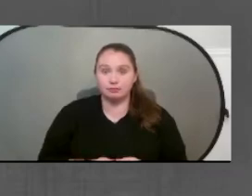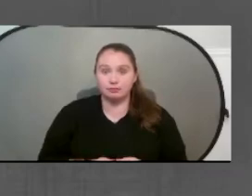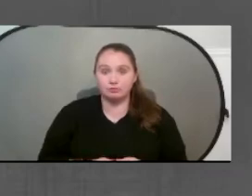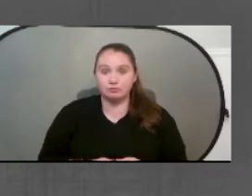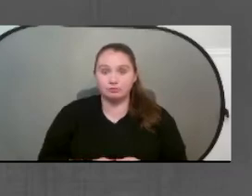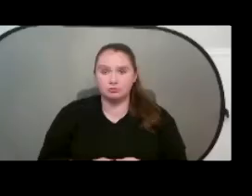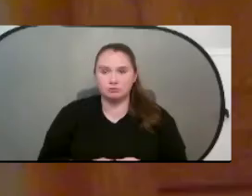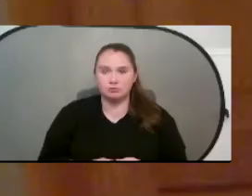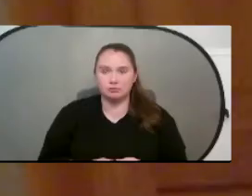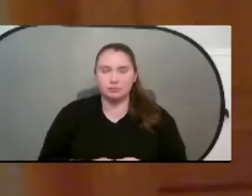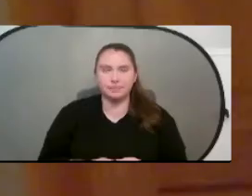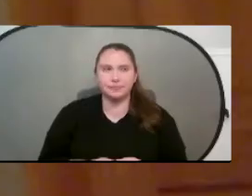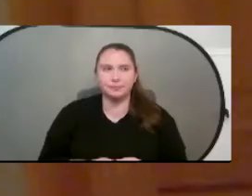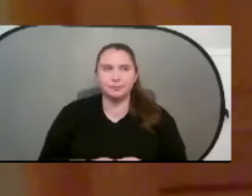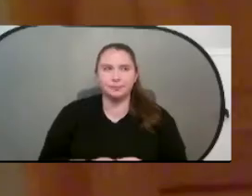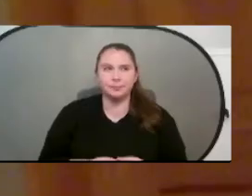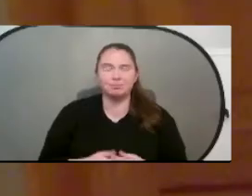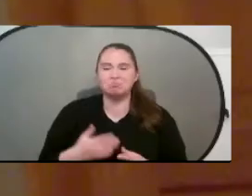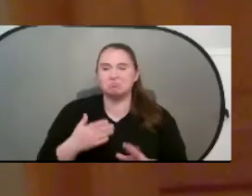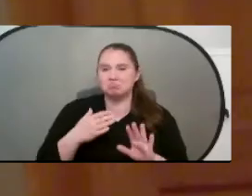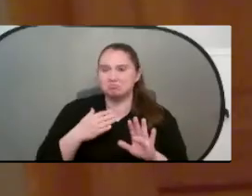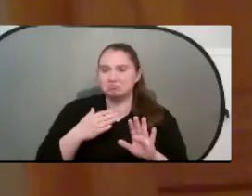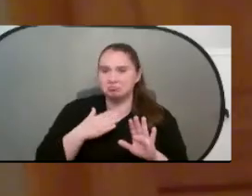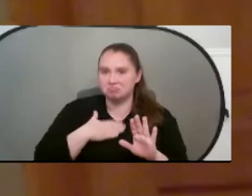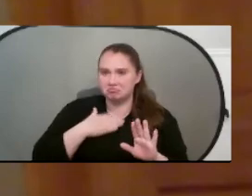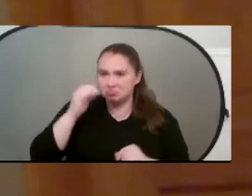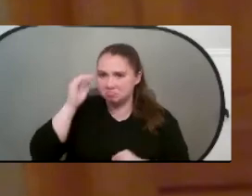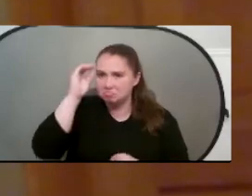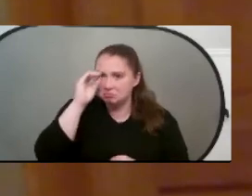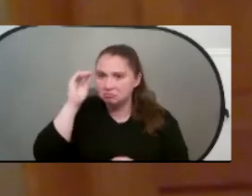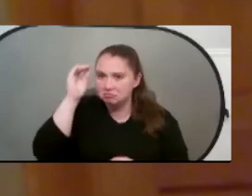I think for me, it makes sense that, um,